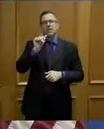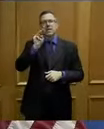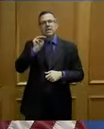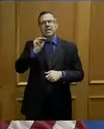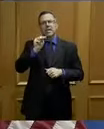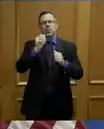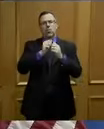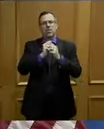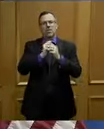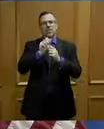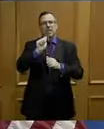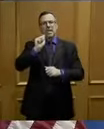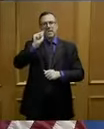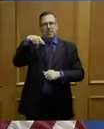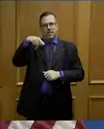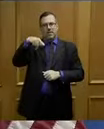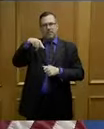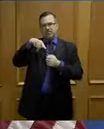with the AP.